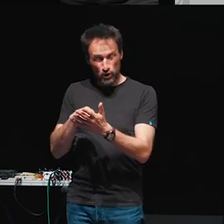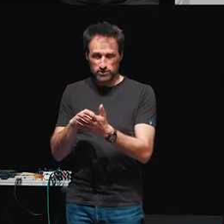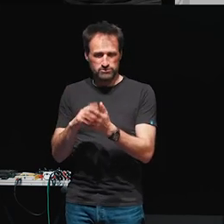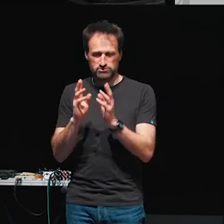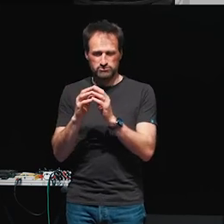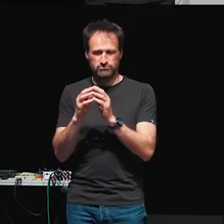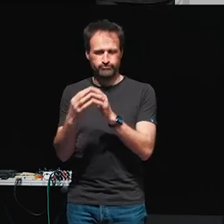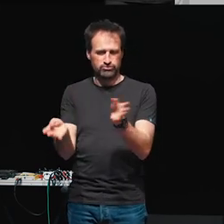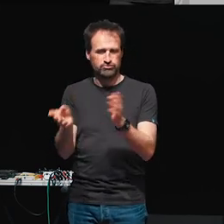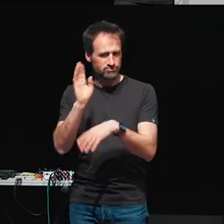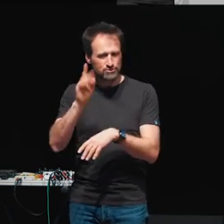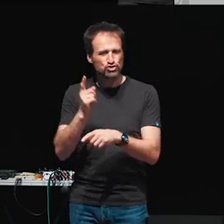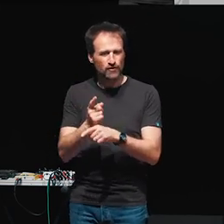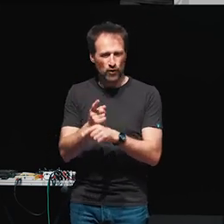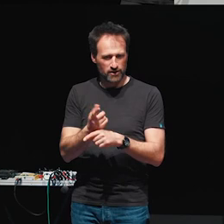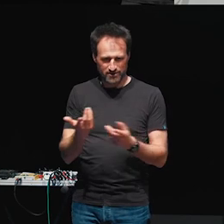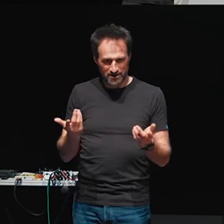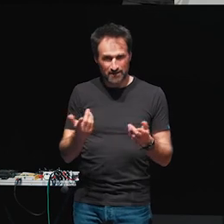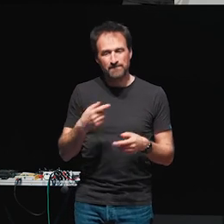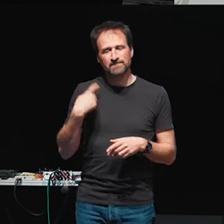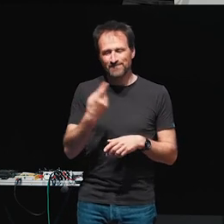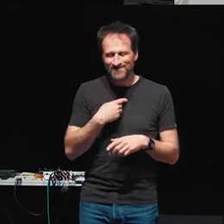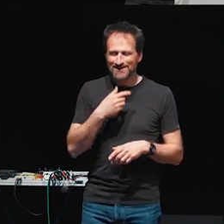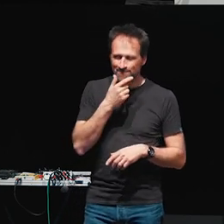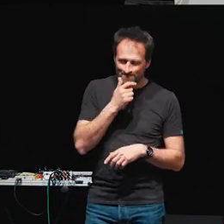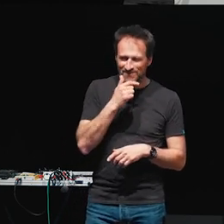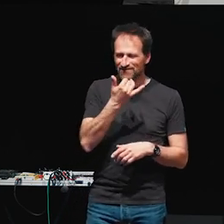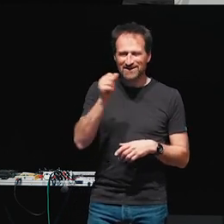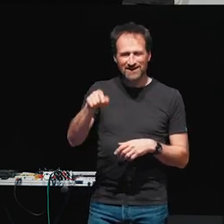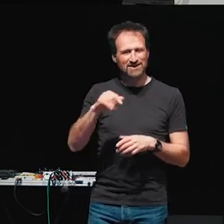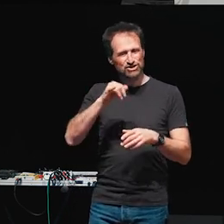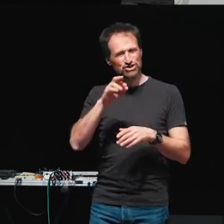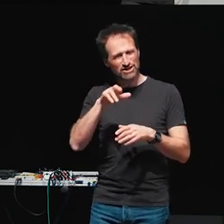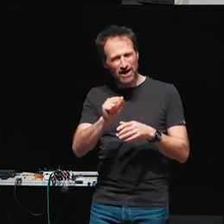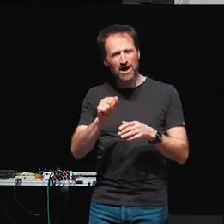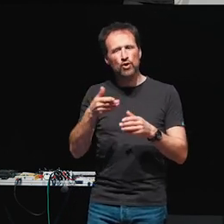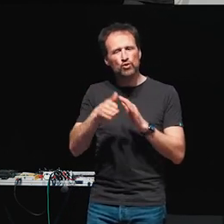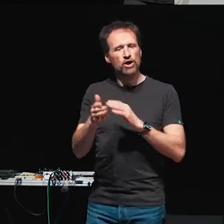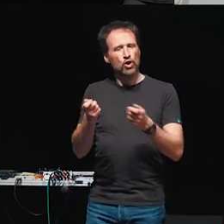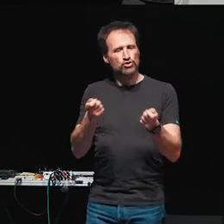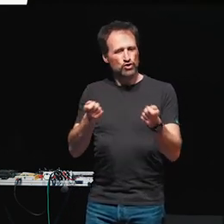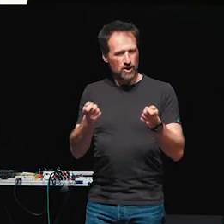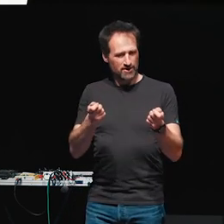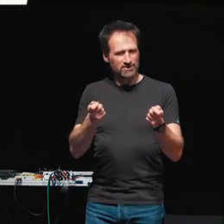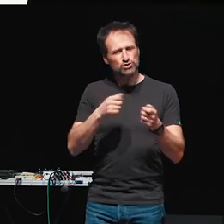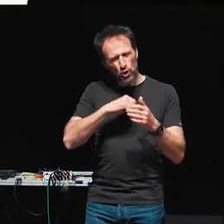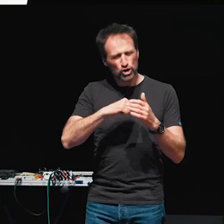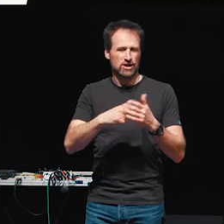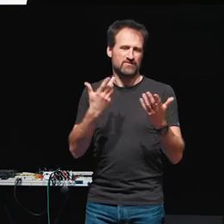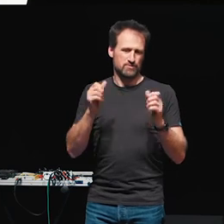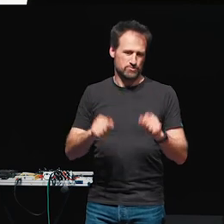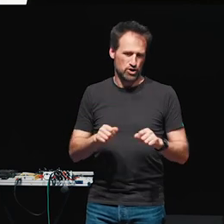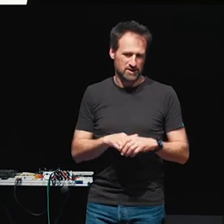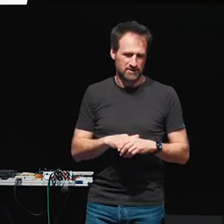seconds. We experienced this a bit in Jira, so we wanted to take it under control ASAP. So